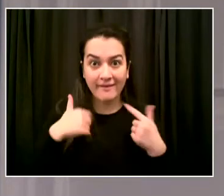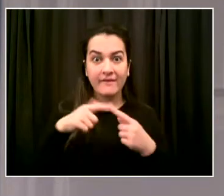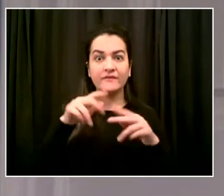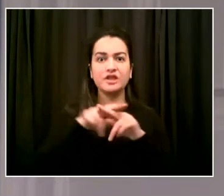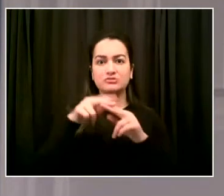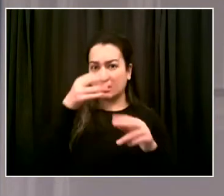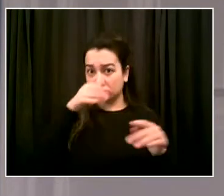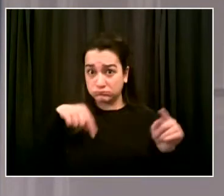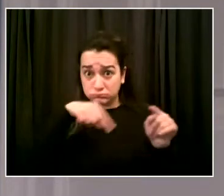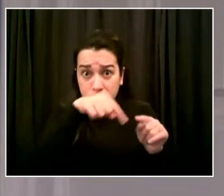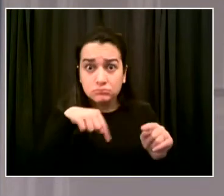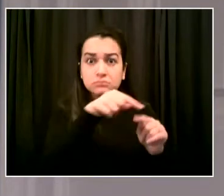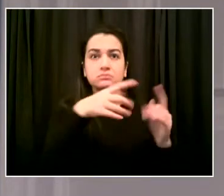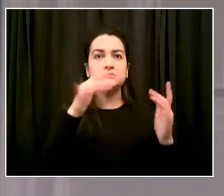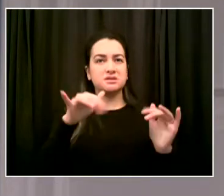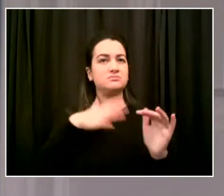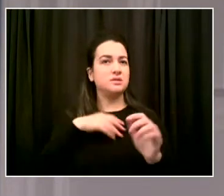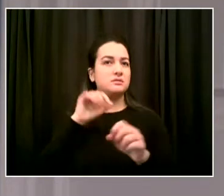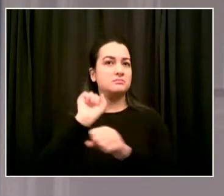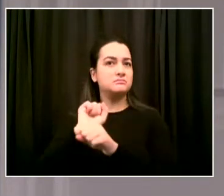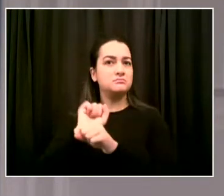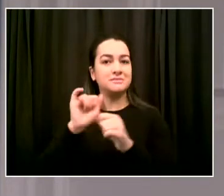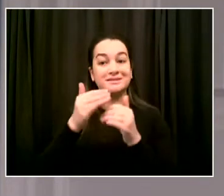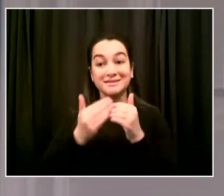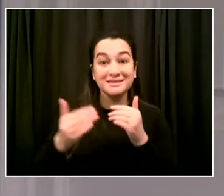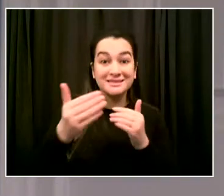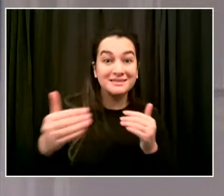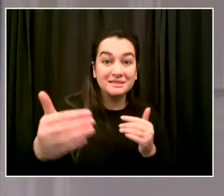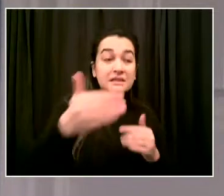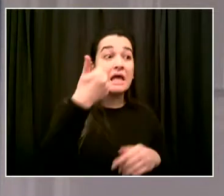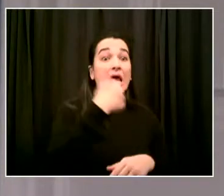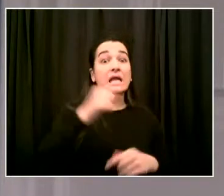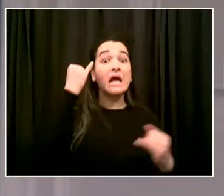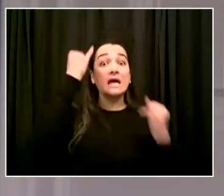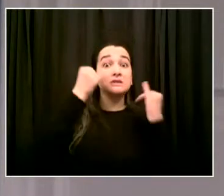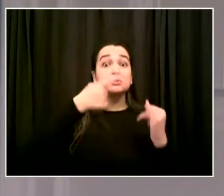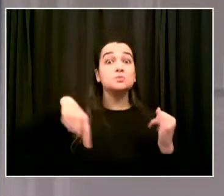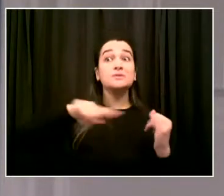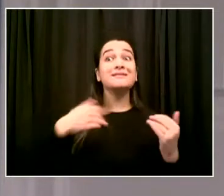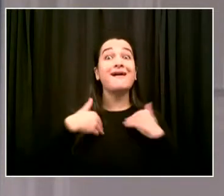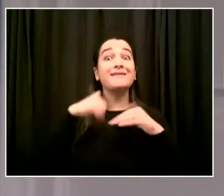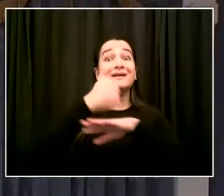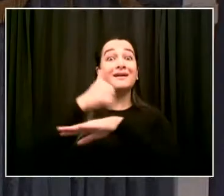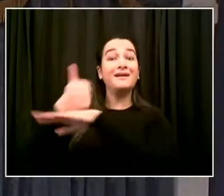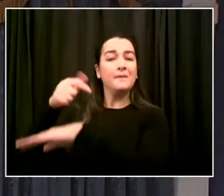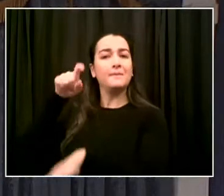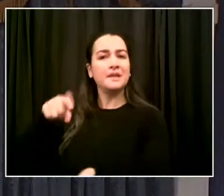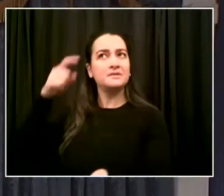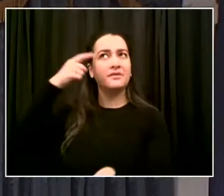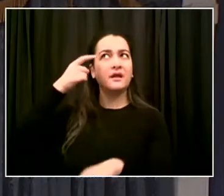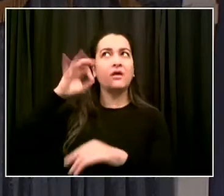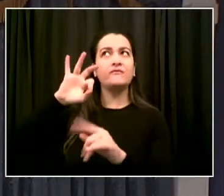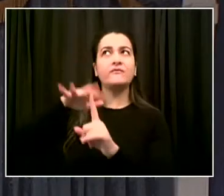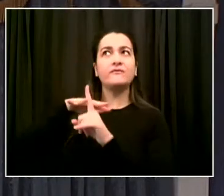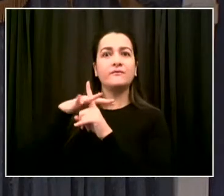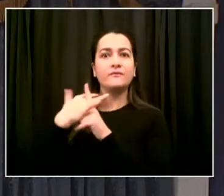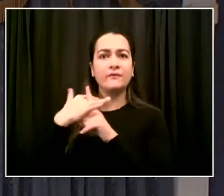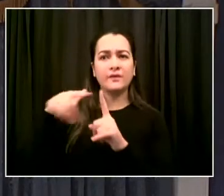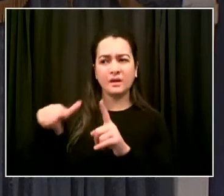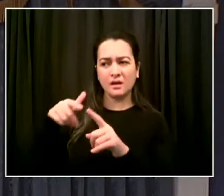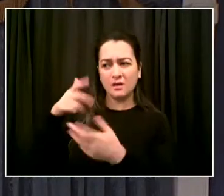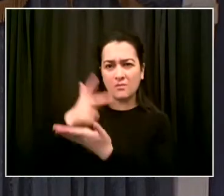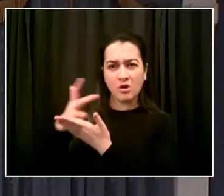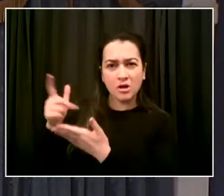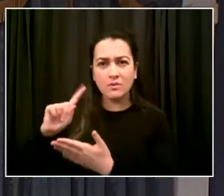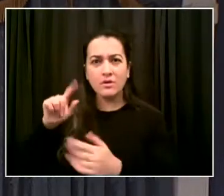before us, and I can't wait to advance this agency's mission and deliver a recovery for all of us. There you go.